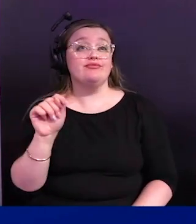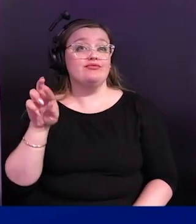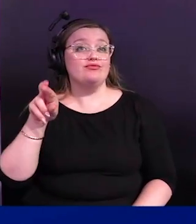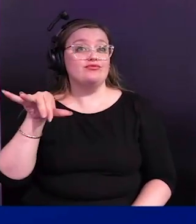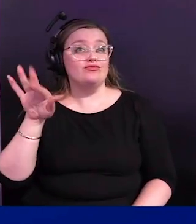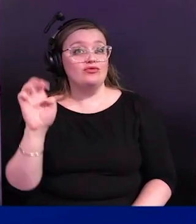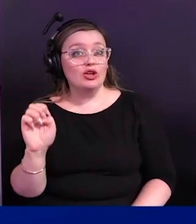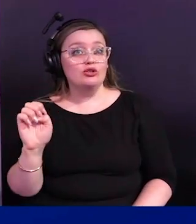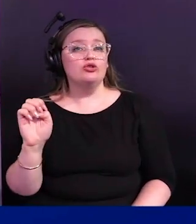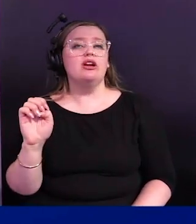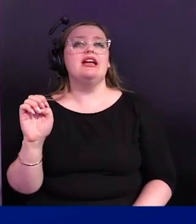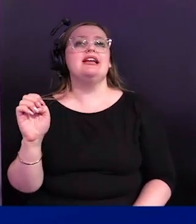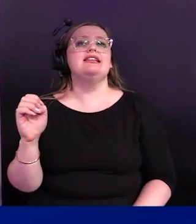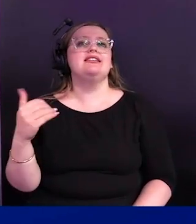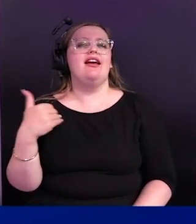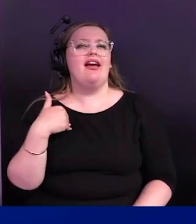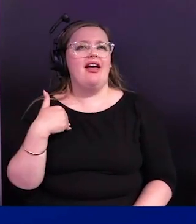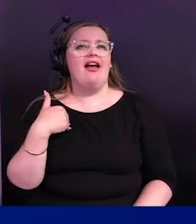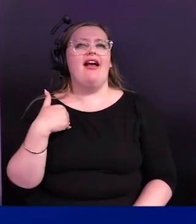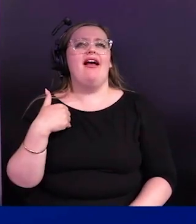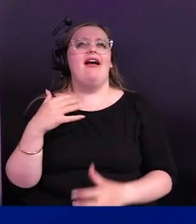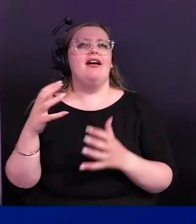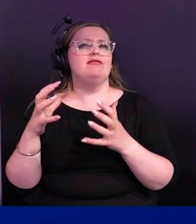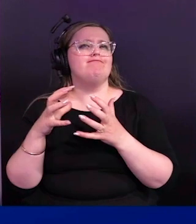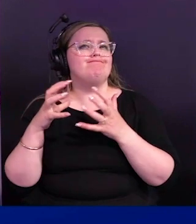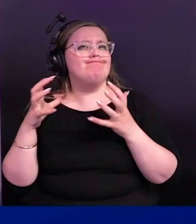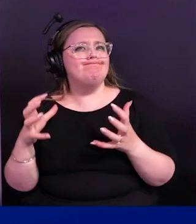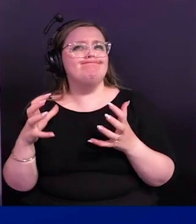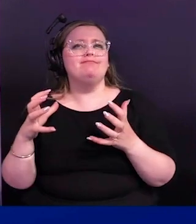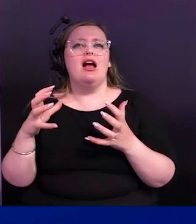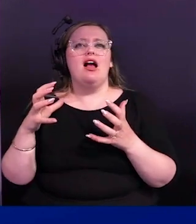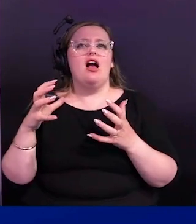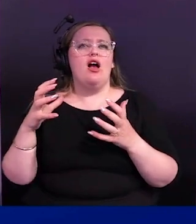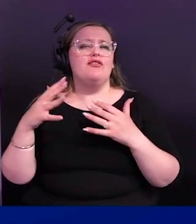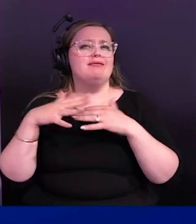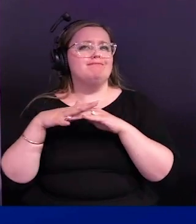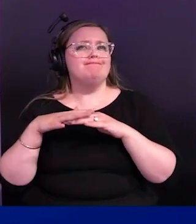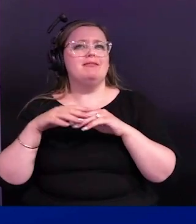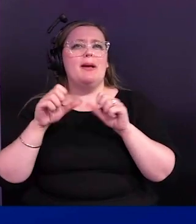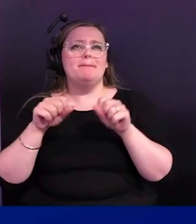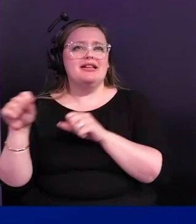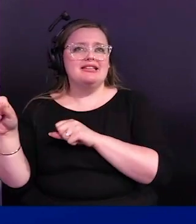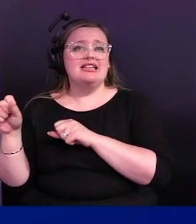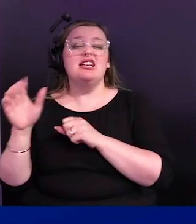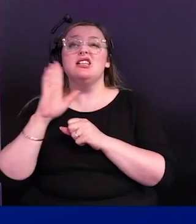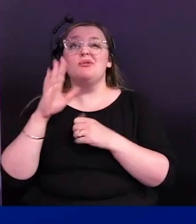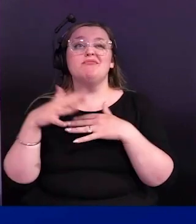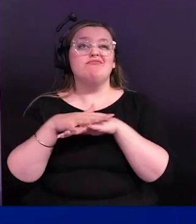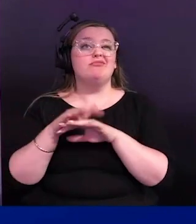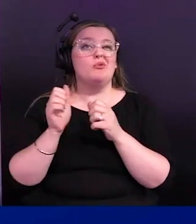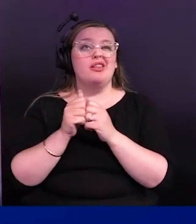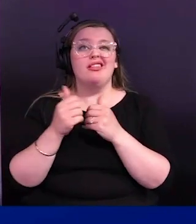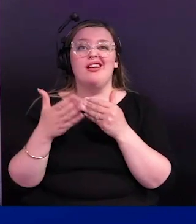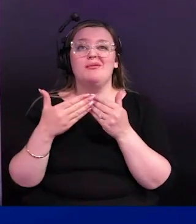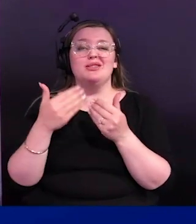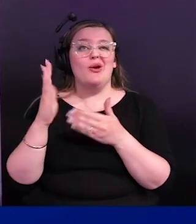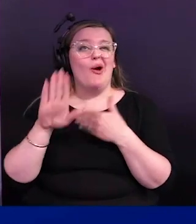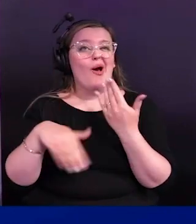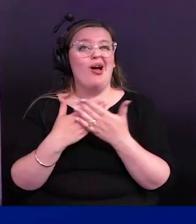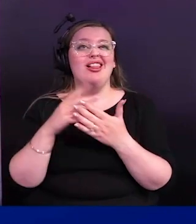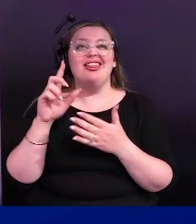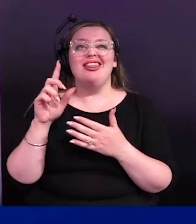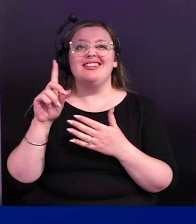provide a rich set of integration capabilities. It integrates with pretty much every data analysis,